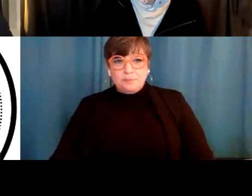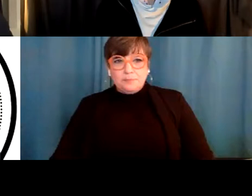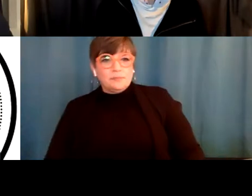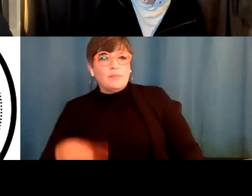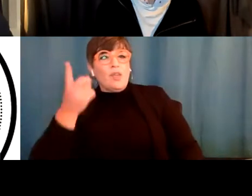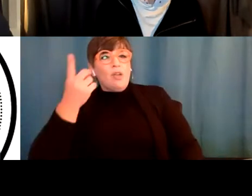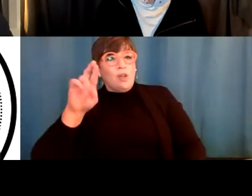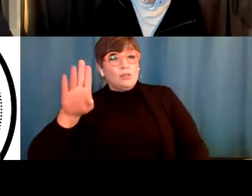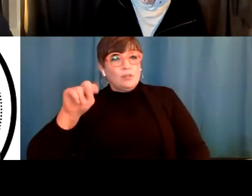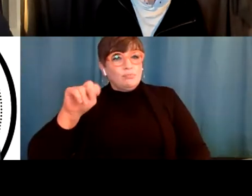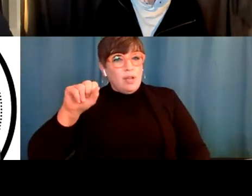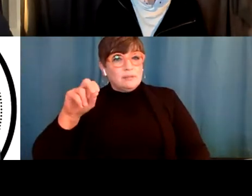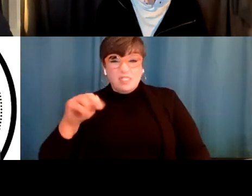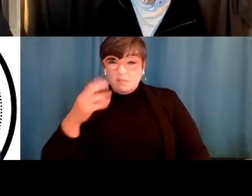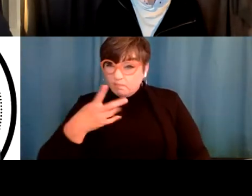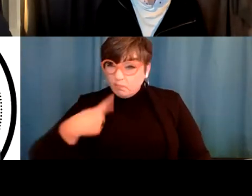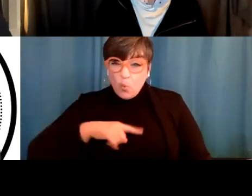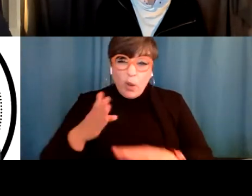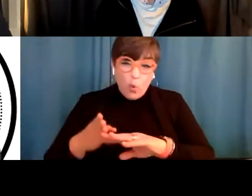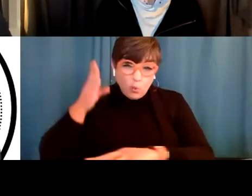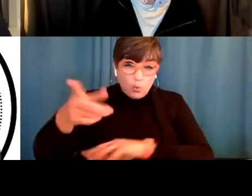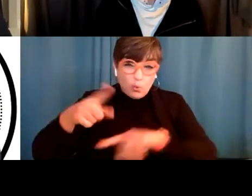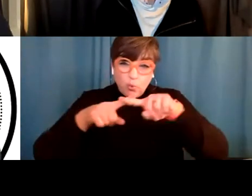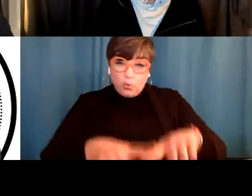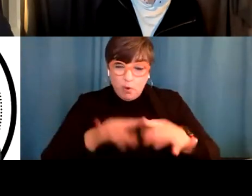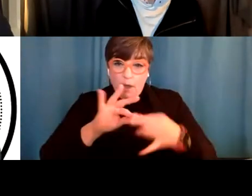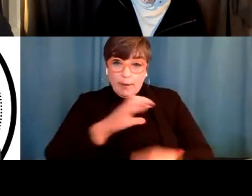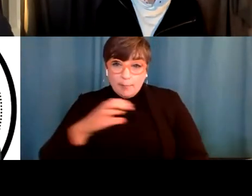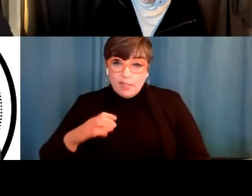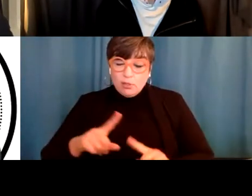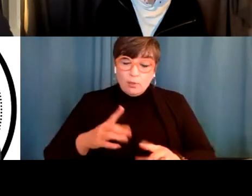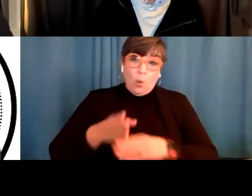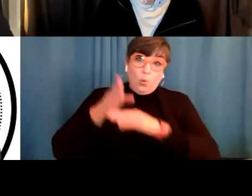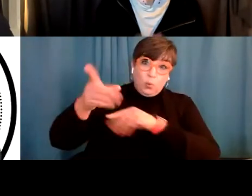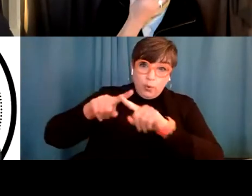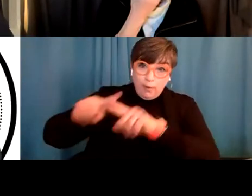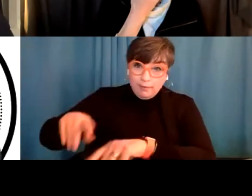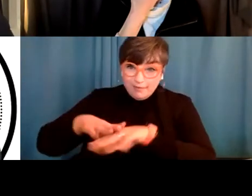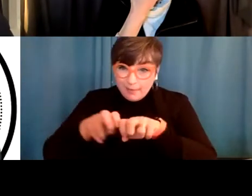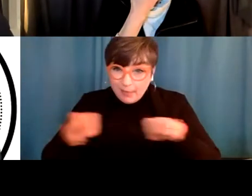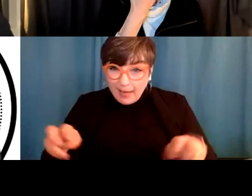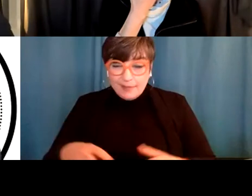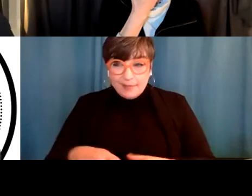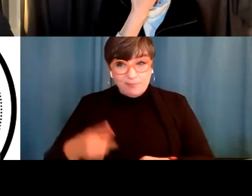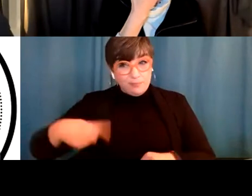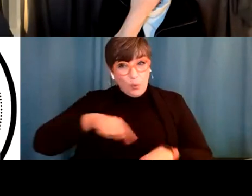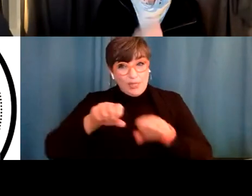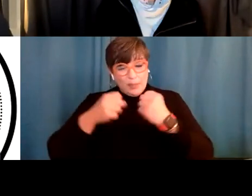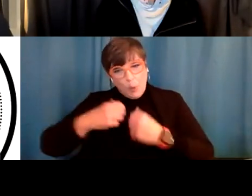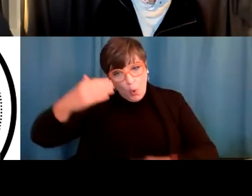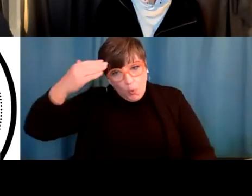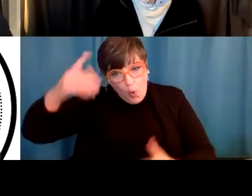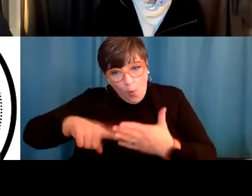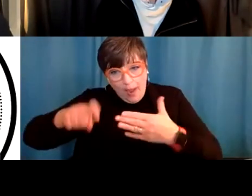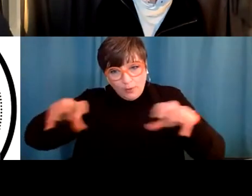Mm-hmm. And I think that as a society, we know what needs to be done, but is there a political will to